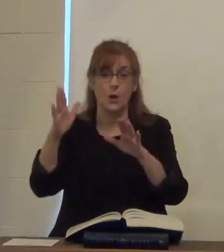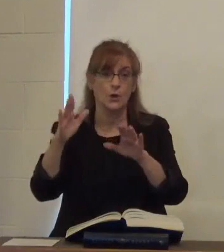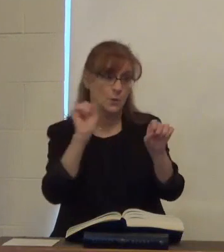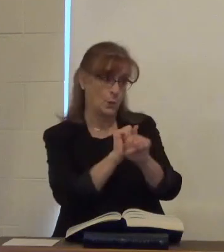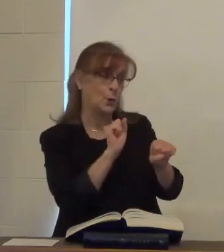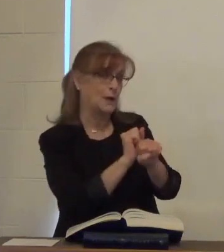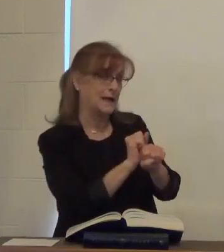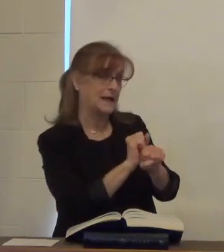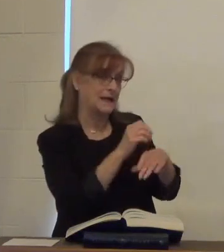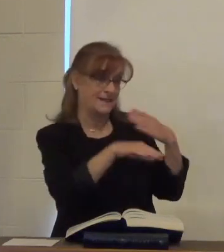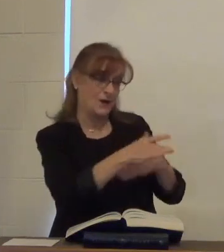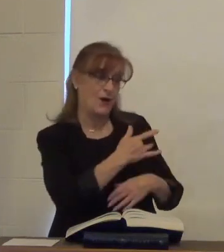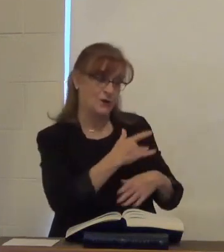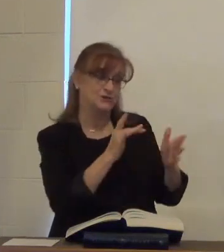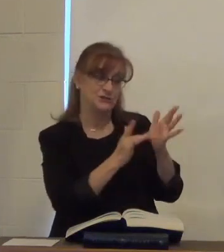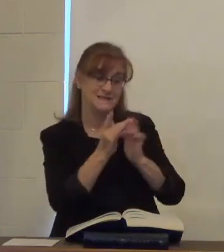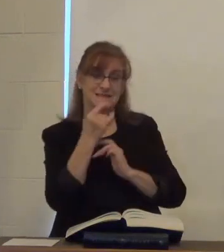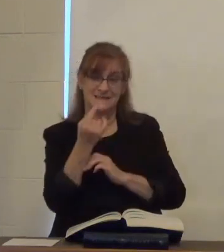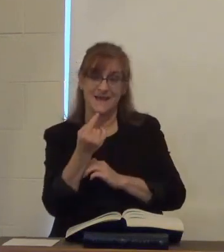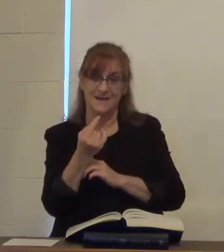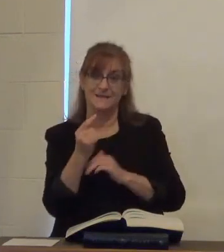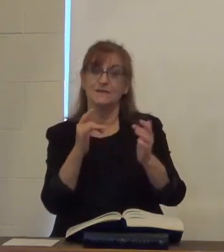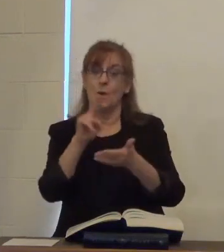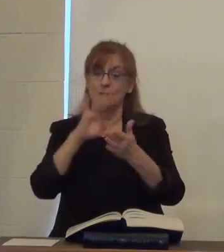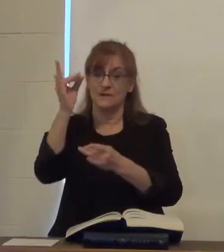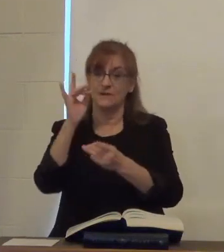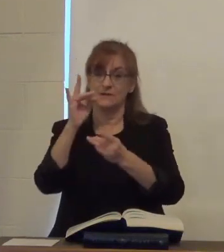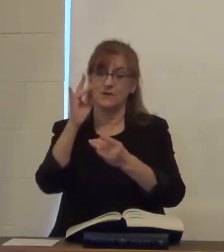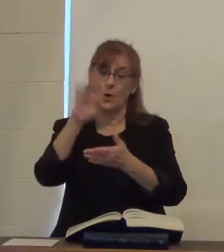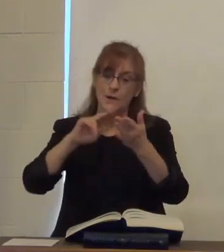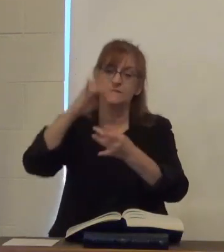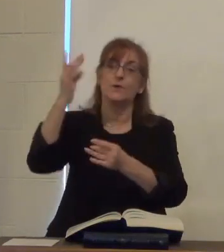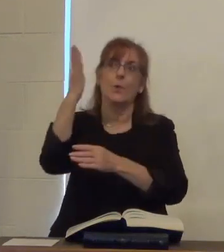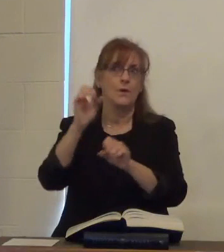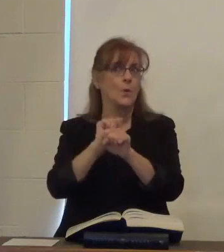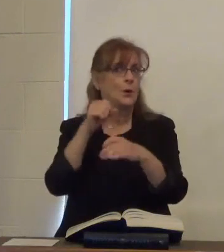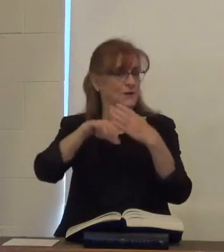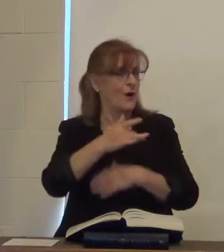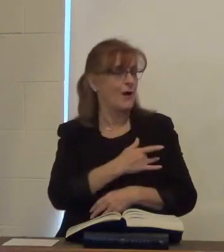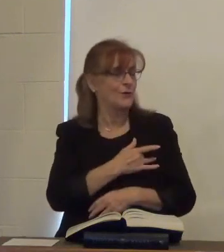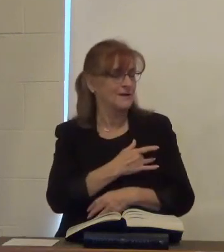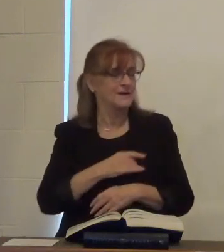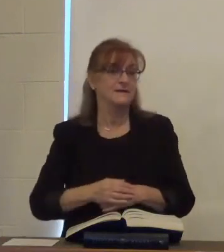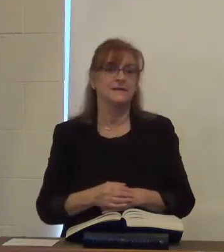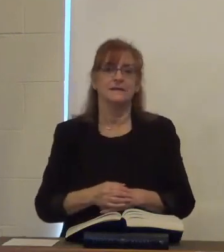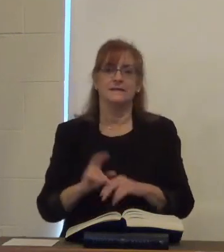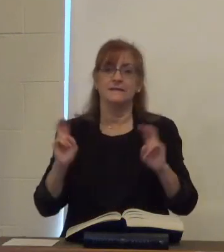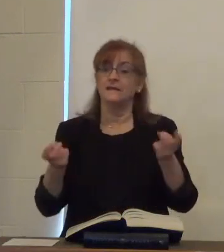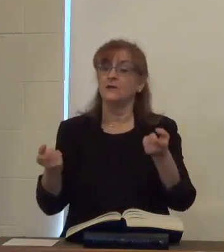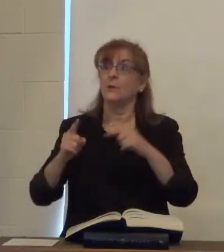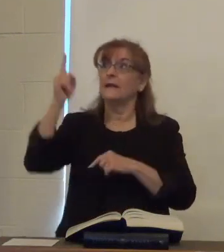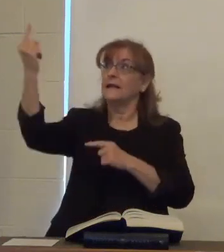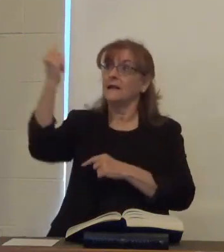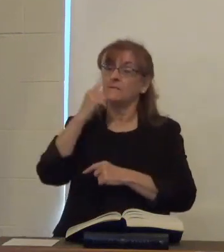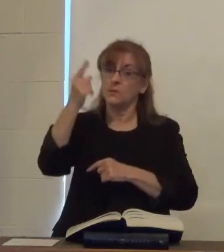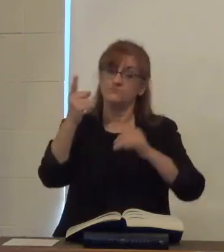work that Jesus said he would do in John chapter 16 and verse 8. And when he has come, he will reprove the